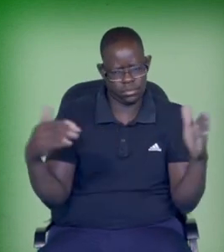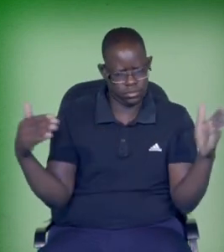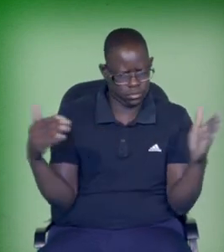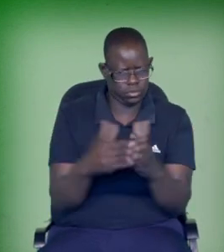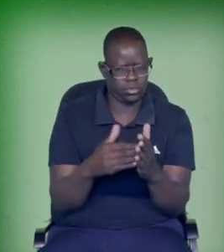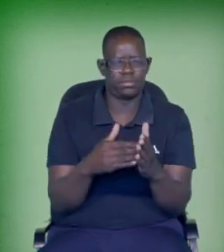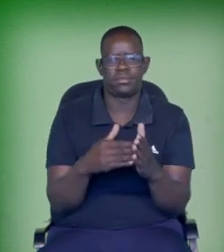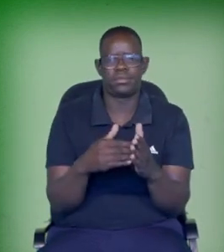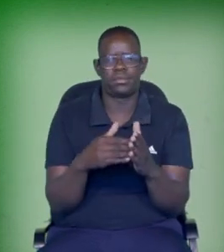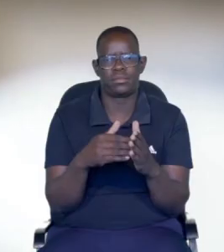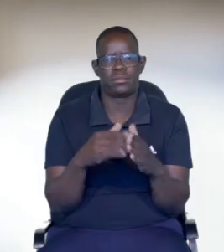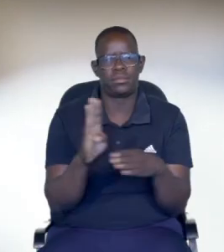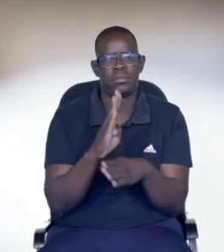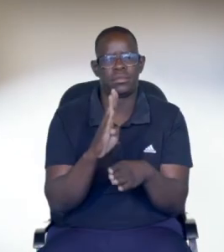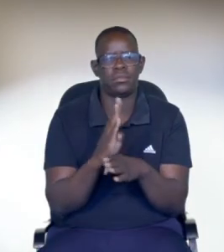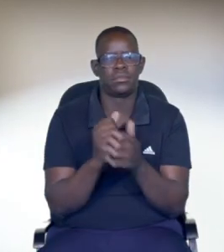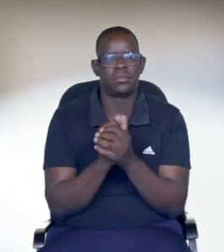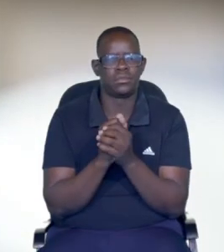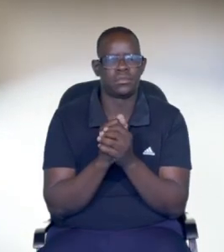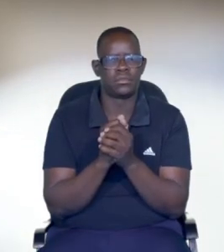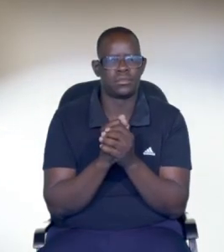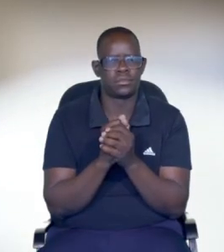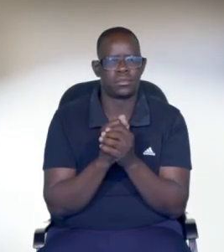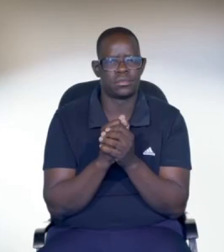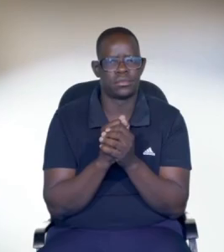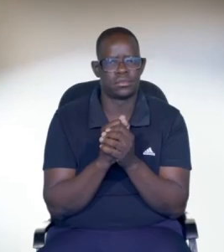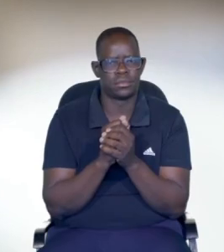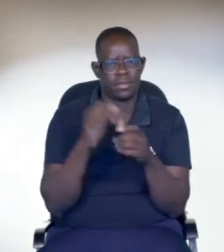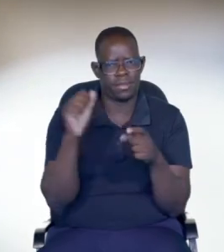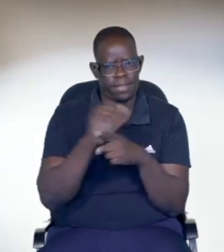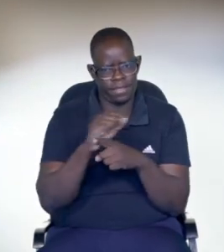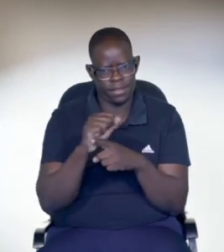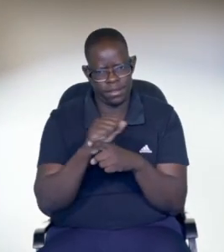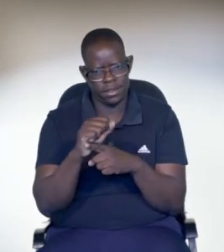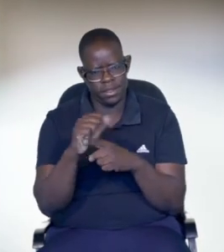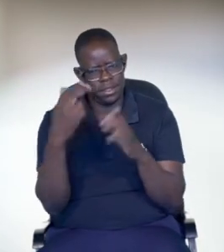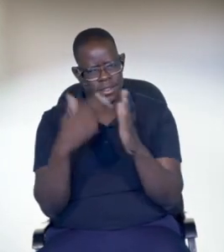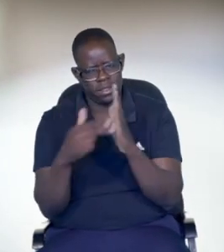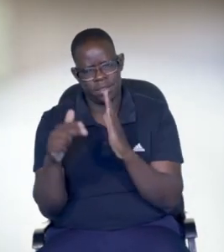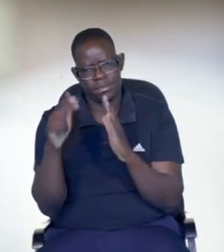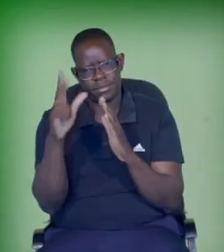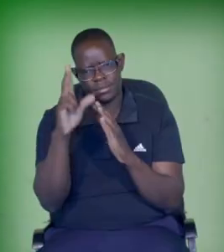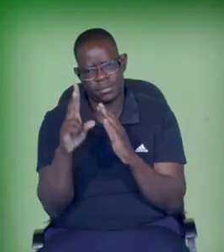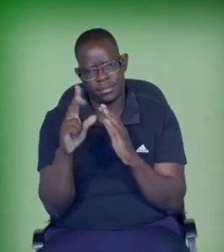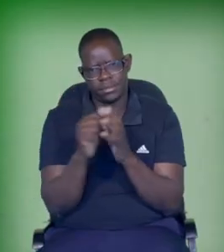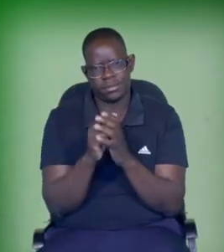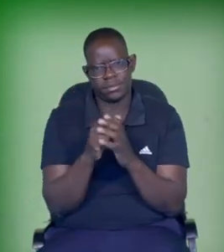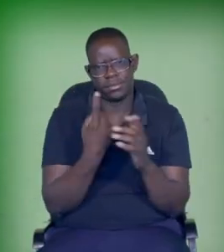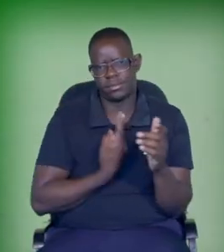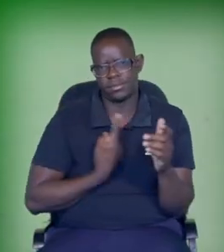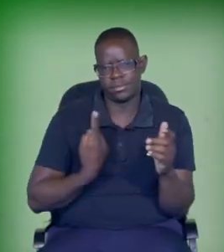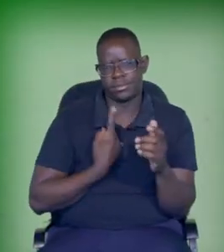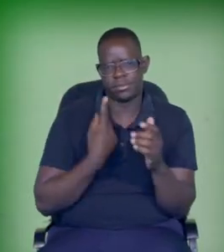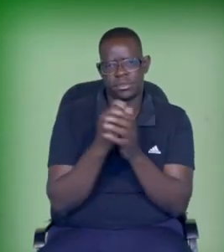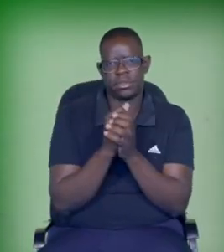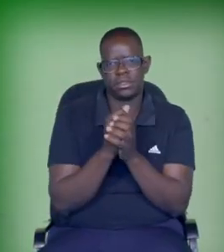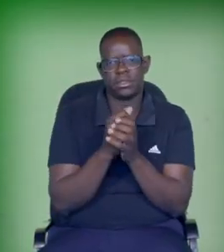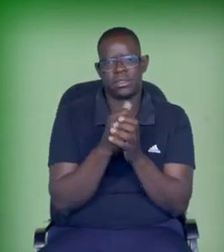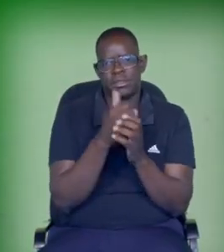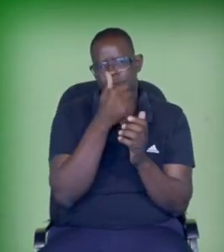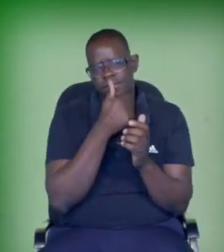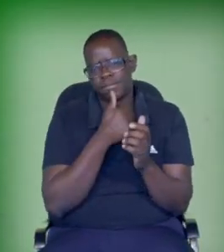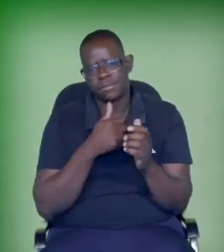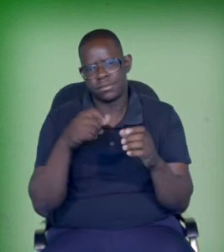to a sudden end. What do you mean sole business trading does not have legal personality? The owner's business account and